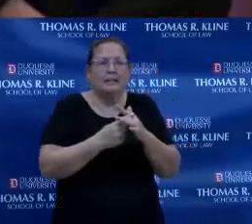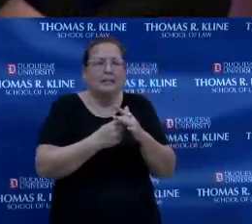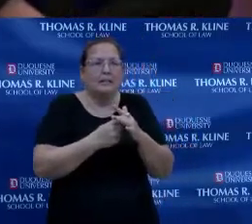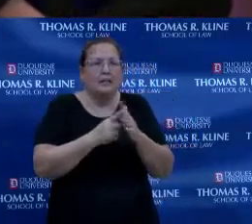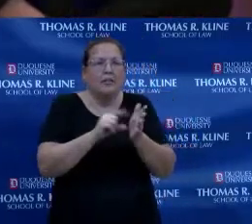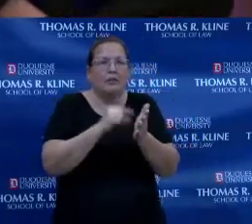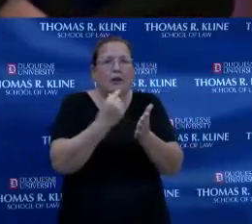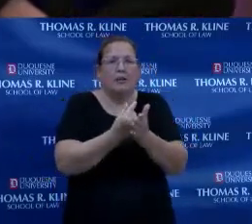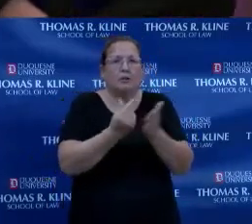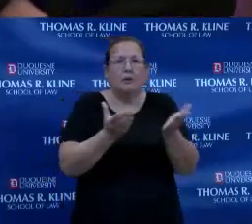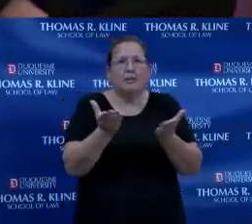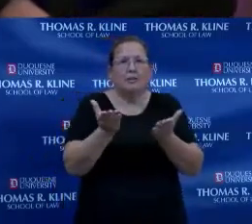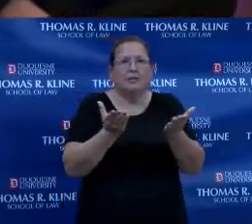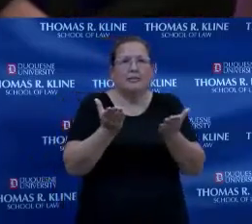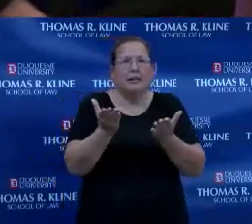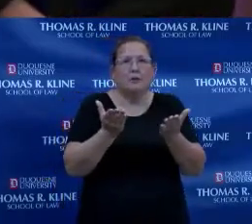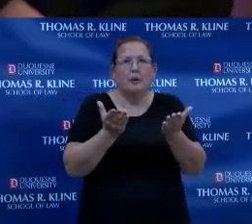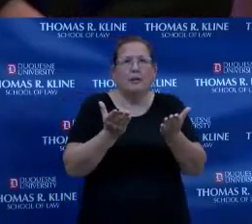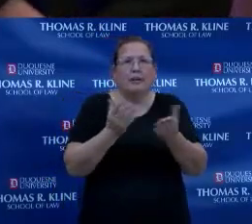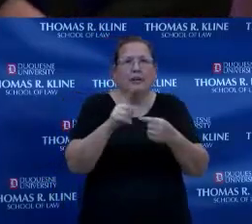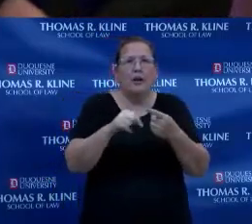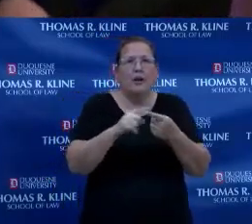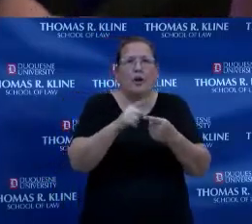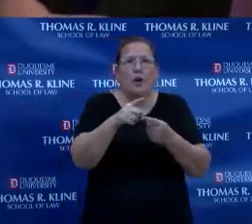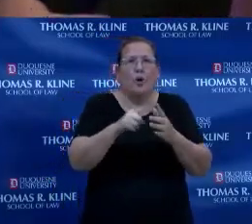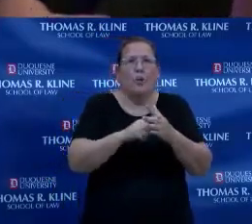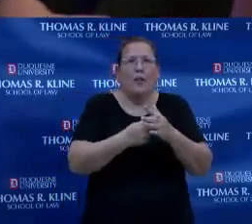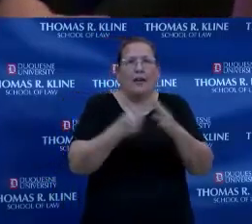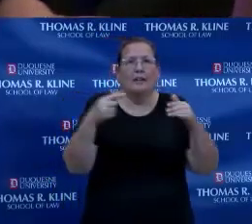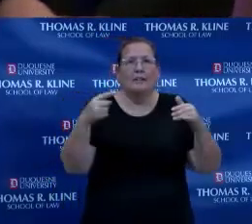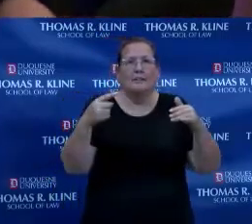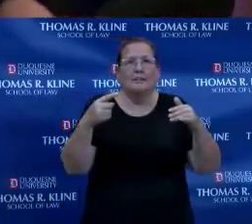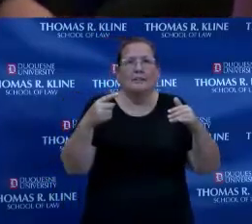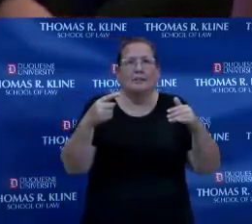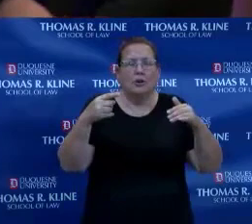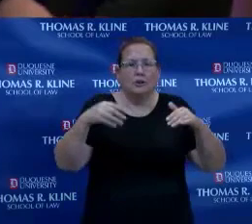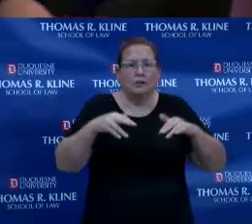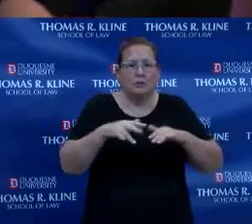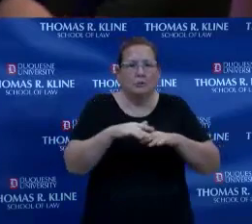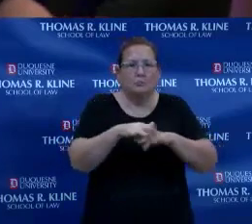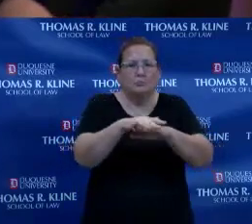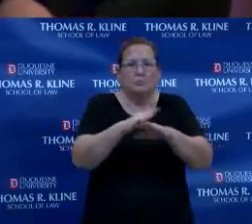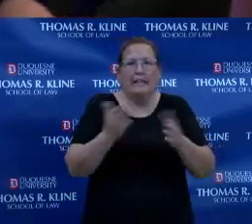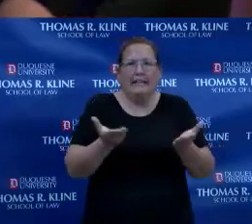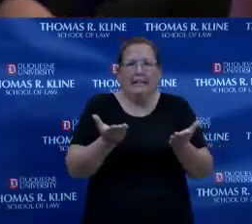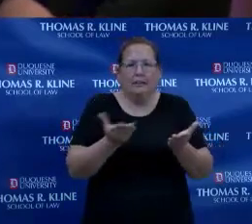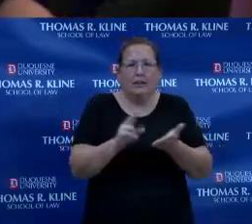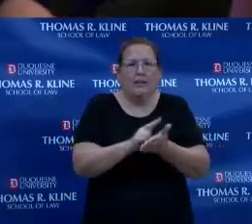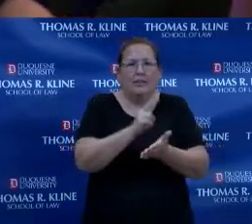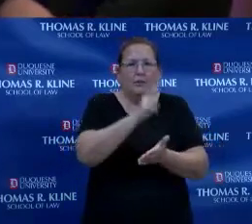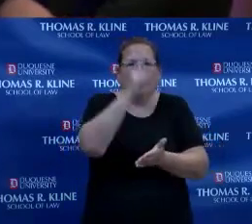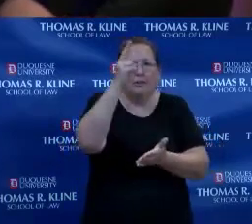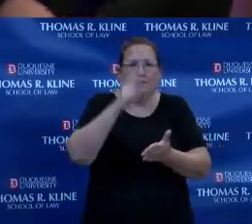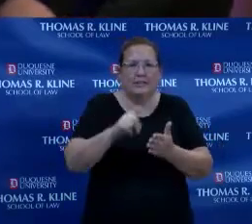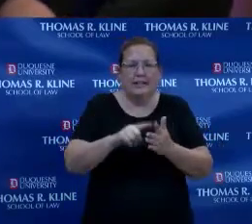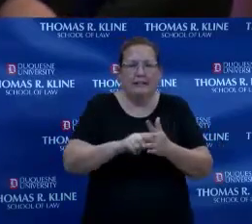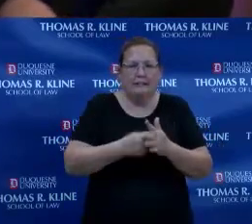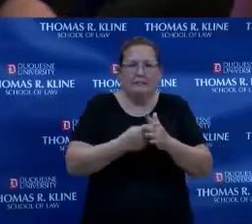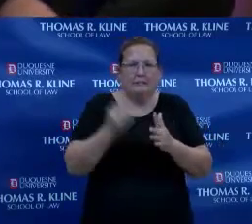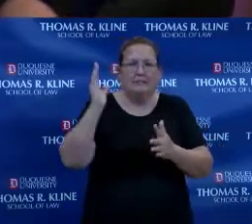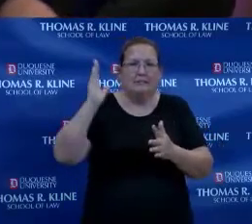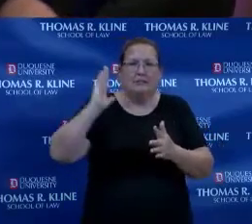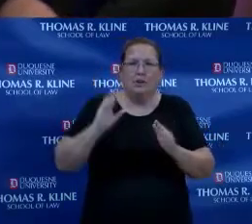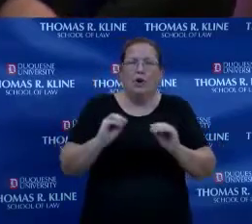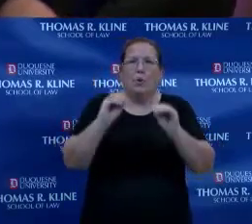these students matriculated into the Thomas R. Kline School of Law at Duquesne University, we placed them under